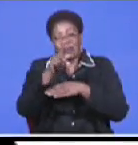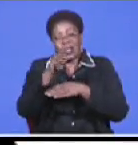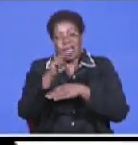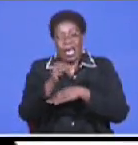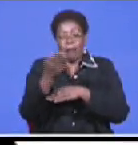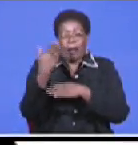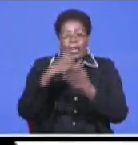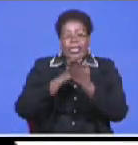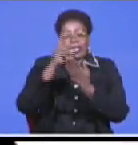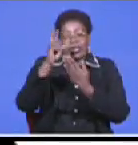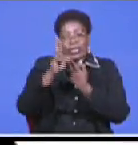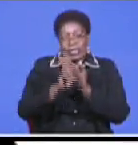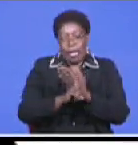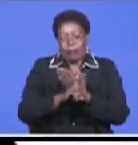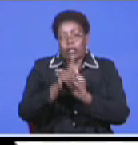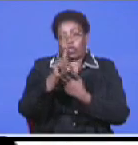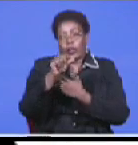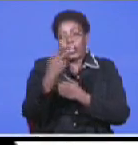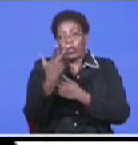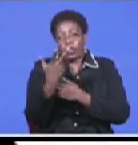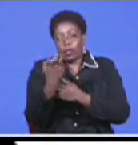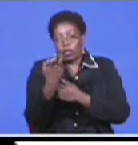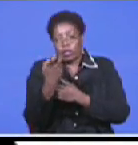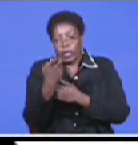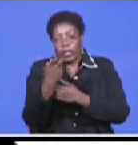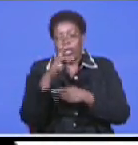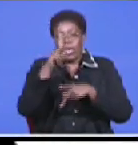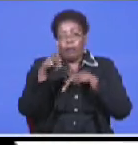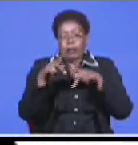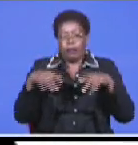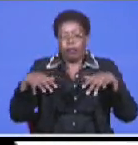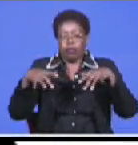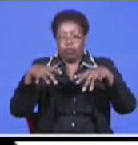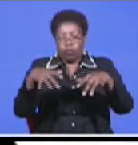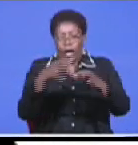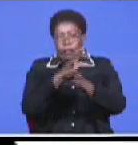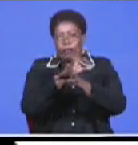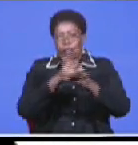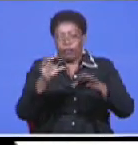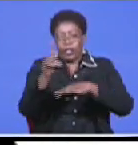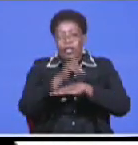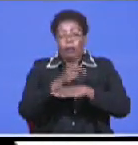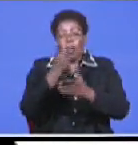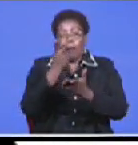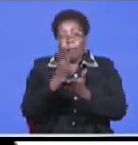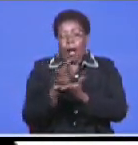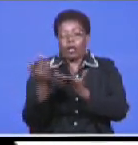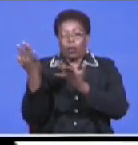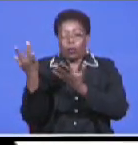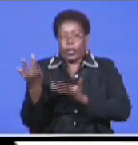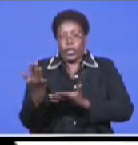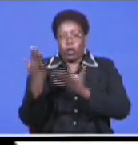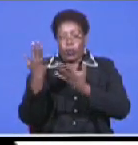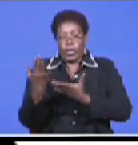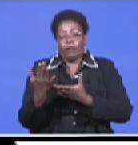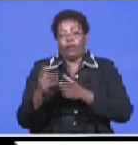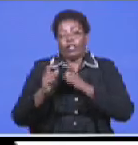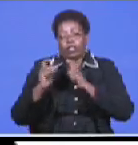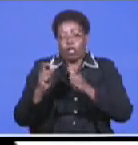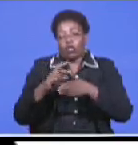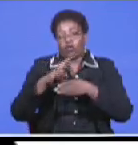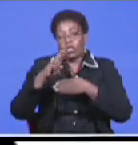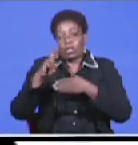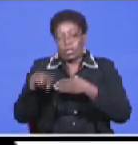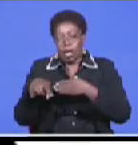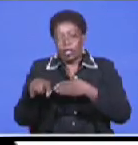back on December 27th of 2013 as people gathered on Freedom Park to await the Boxing Day Junkanoo results. The occupants